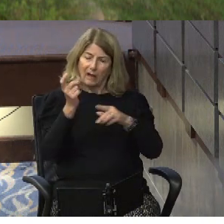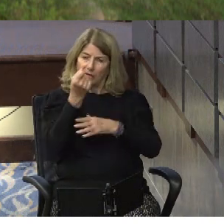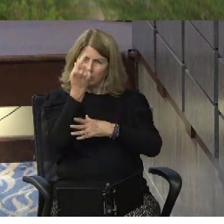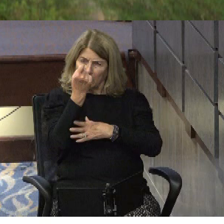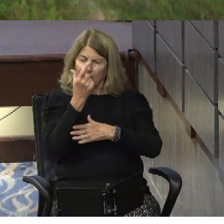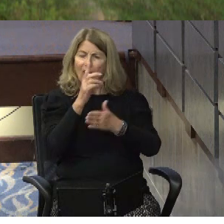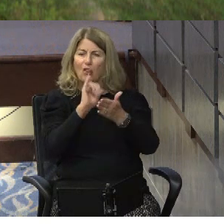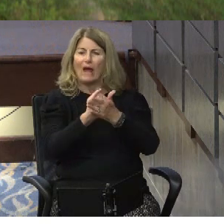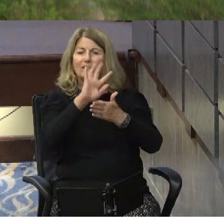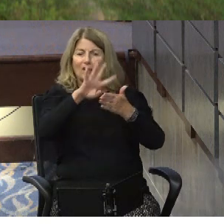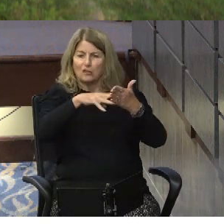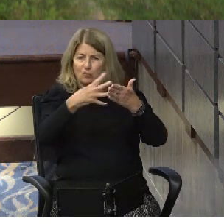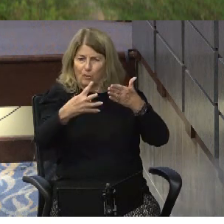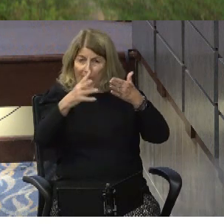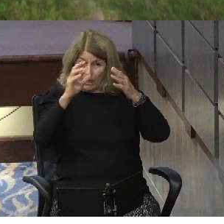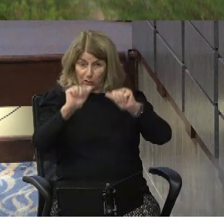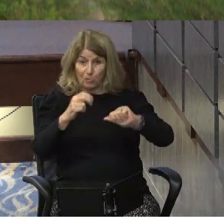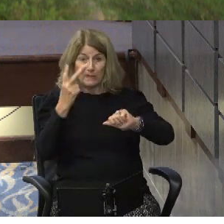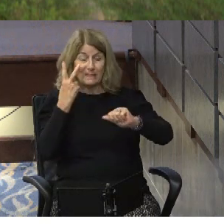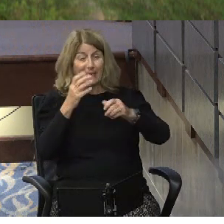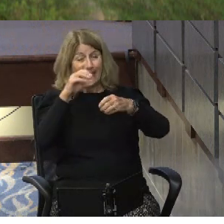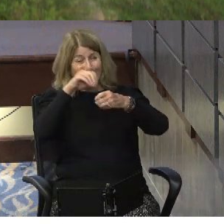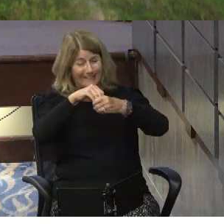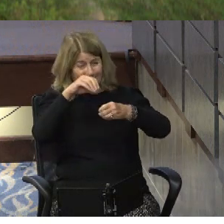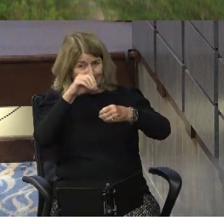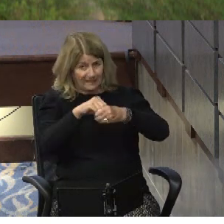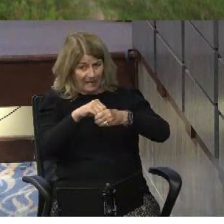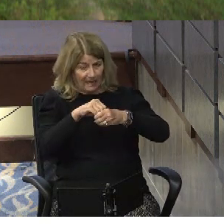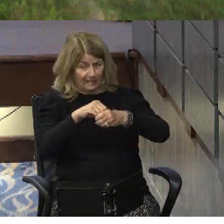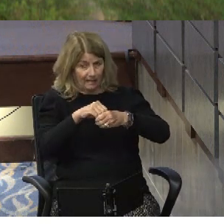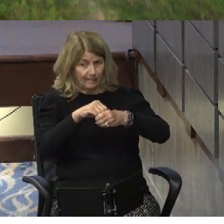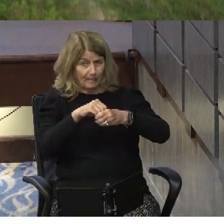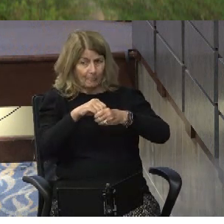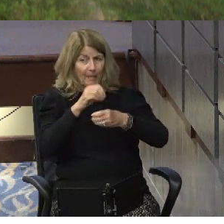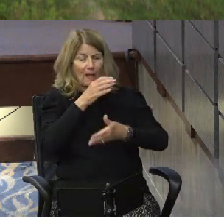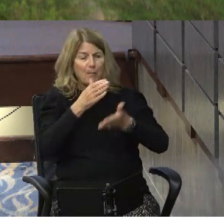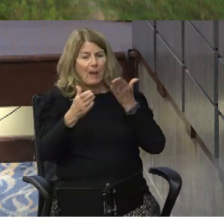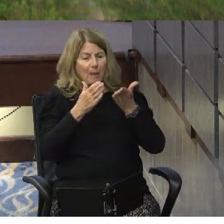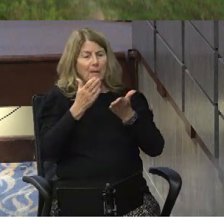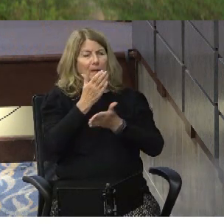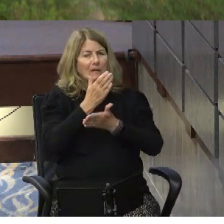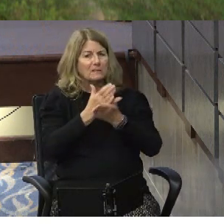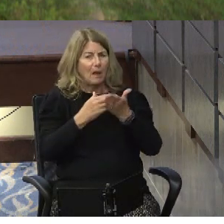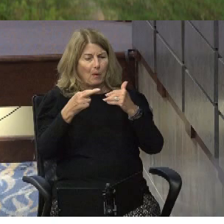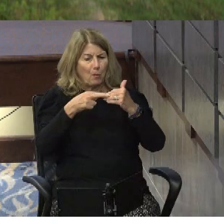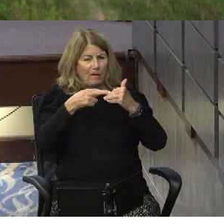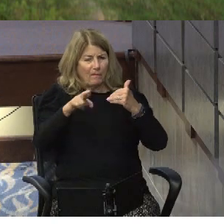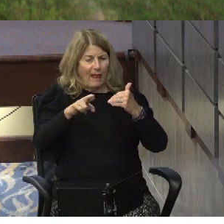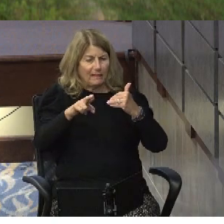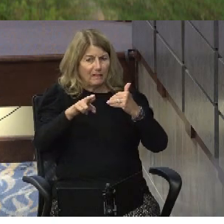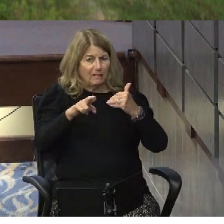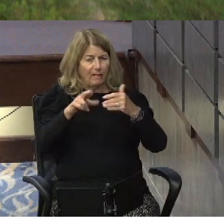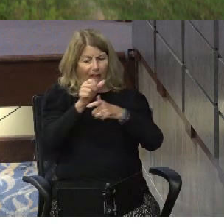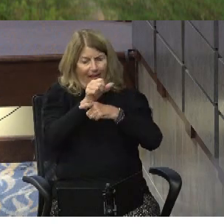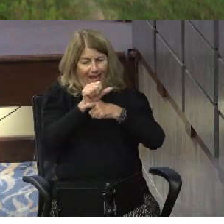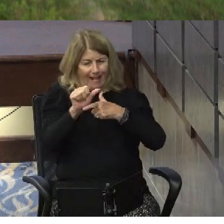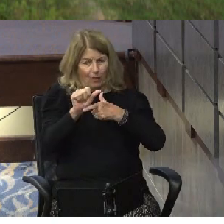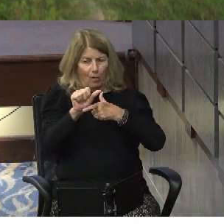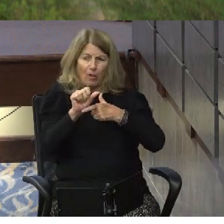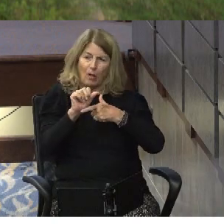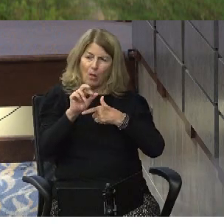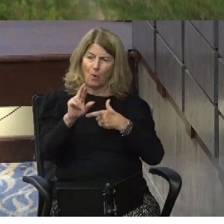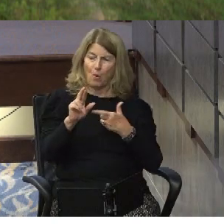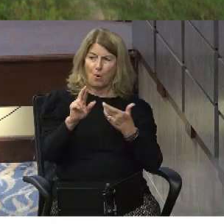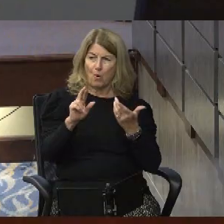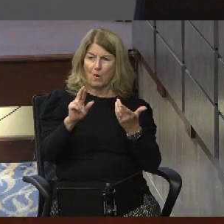able to see inside of it. On that said, maybe there is some reflective, you know, angle that they've developed where from the ground